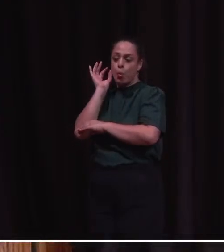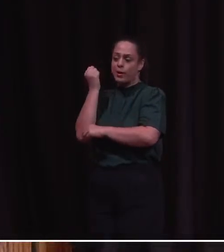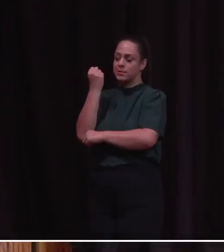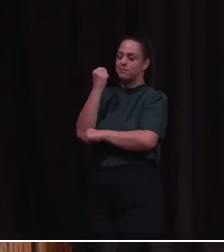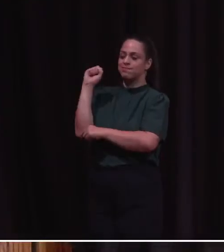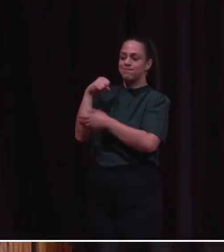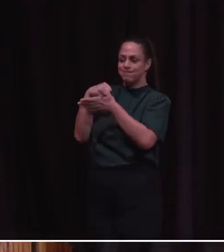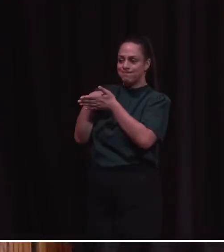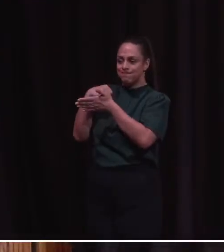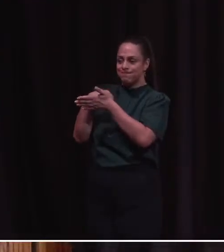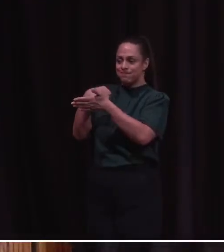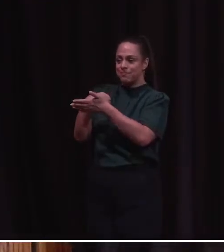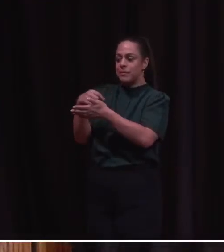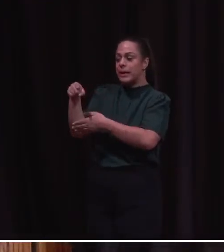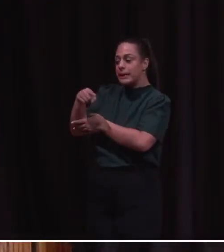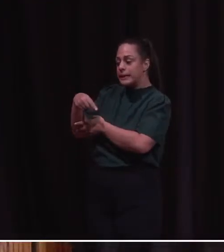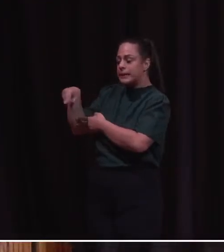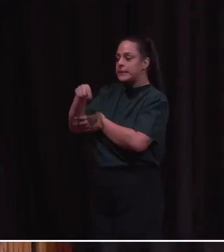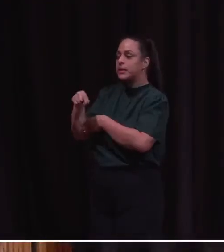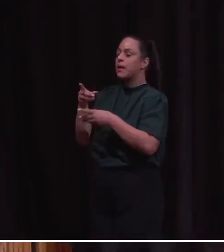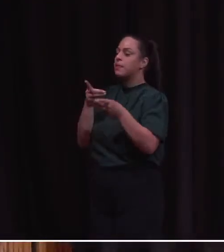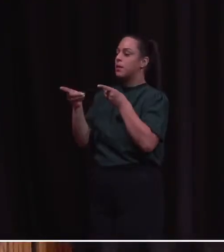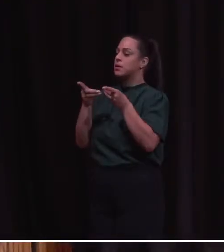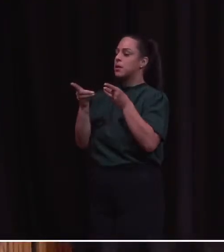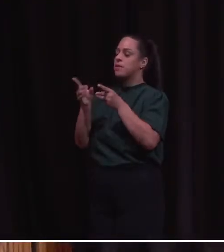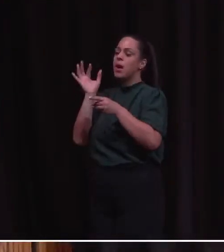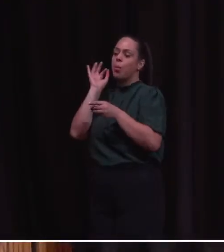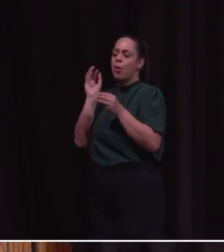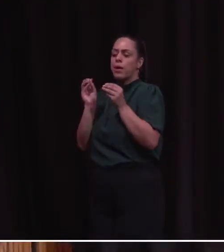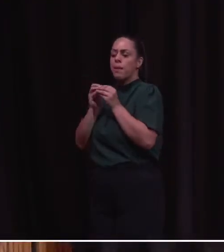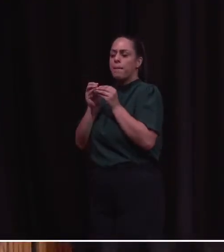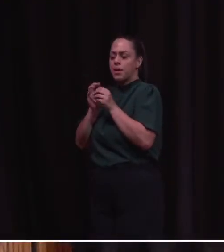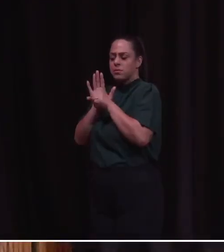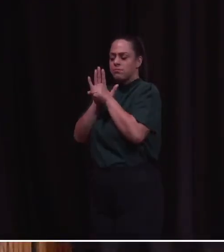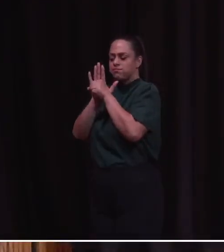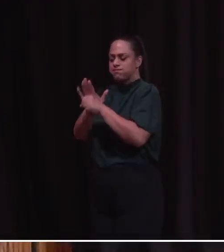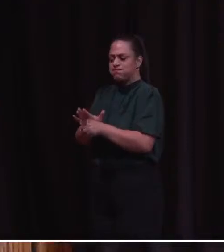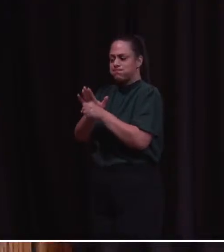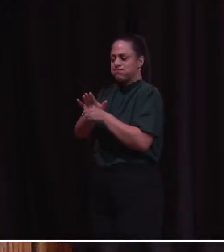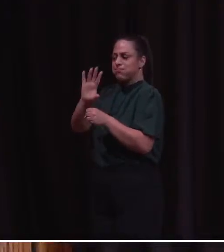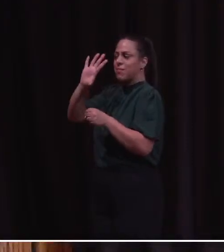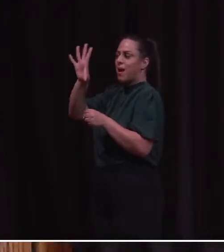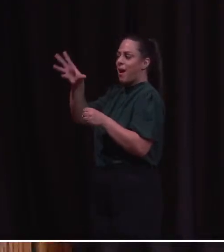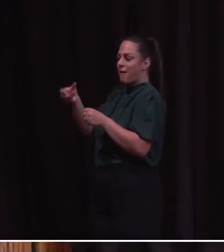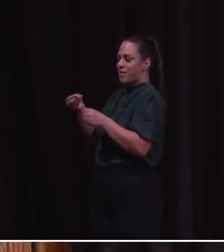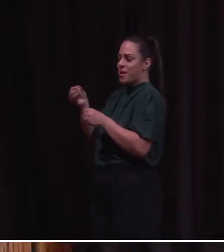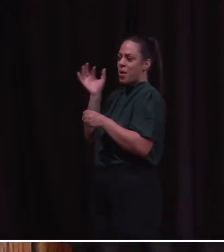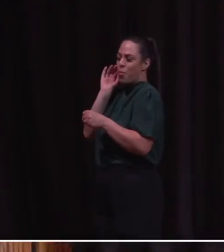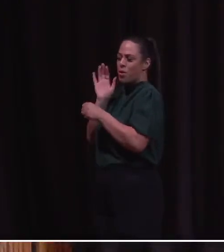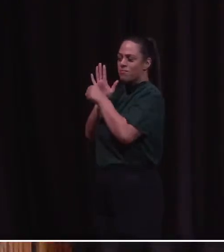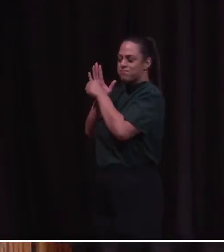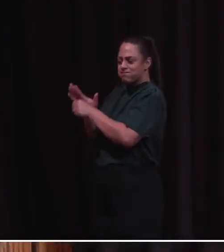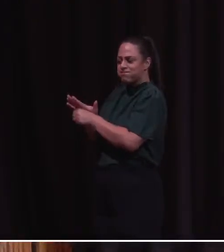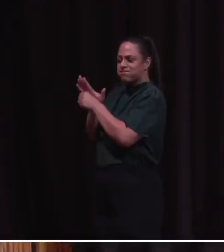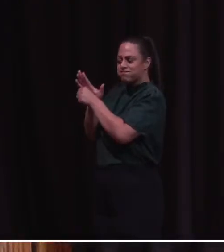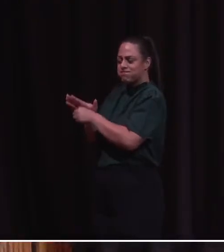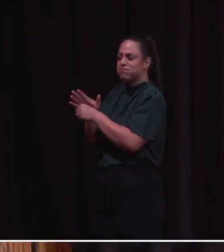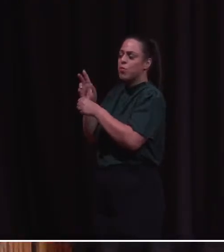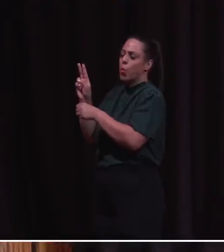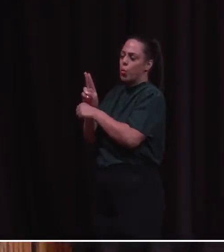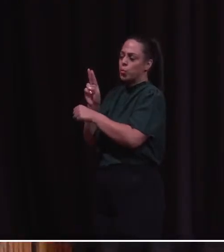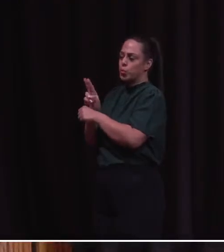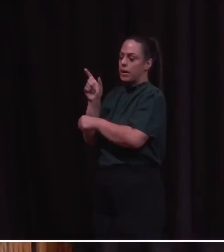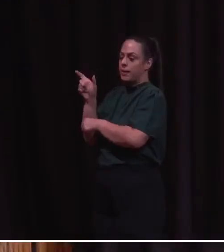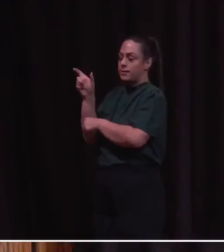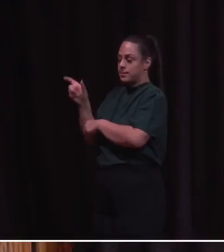most exploited and oppressed women in the world. And white women, white feminists,